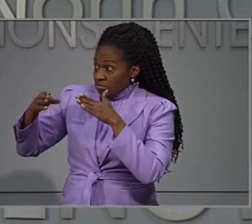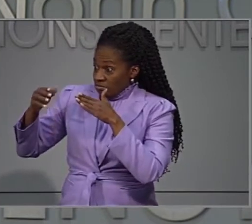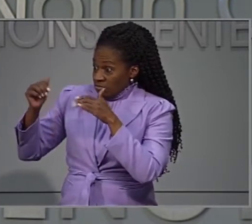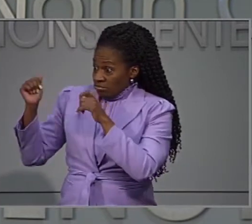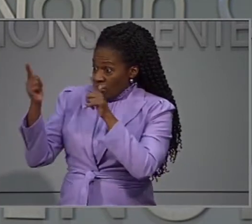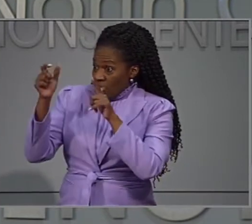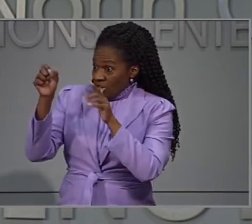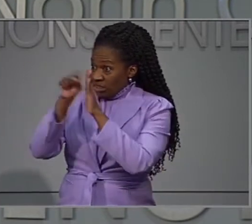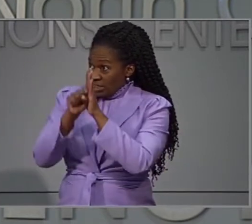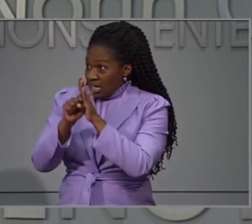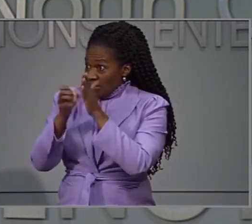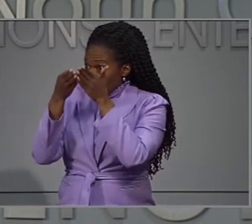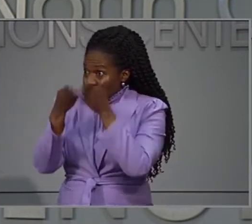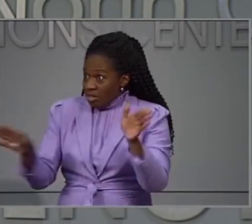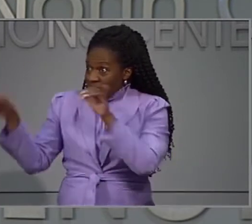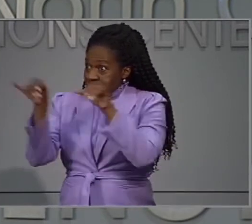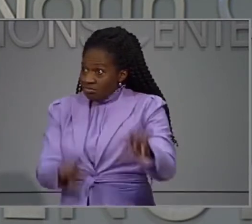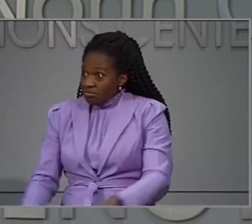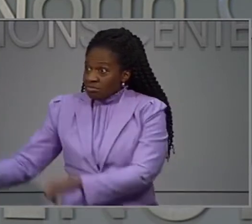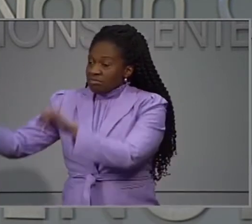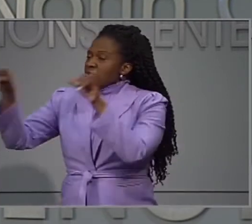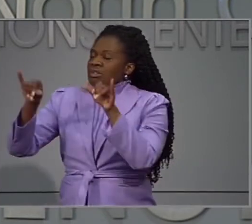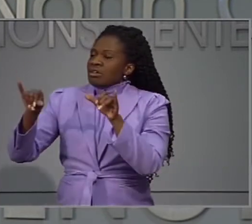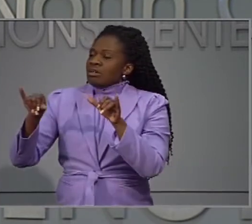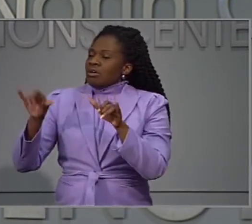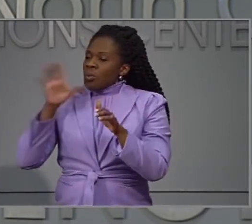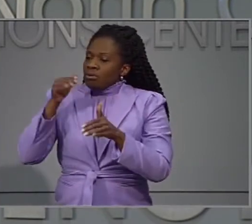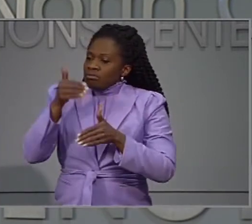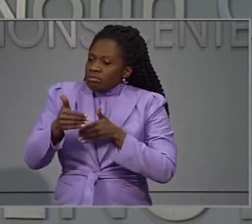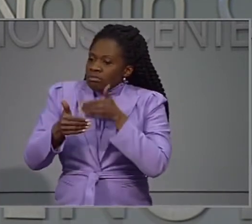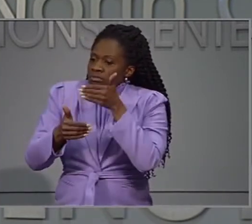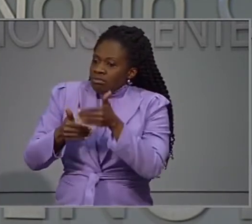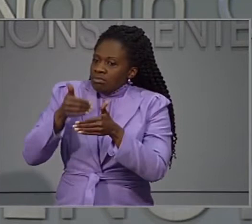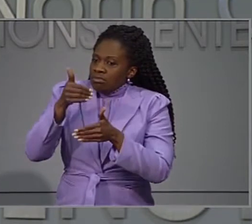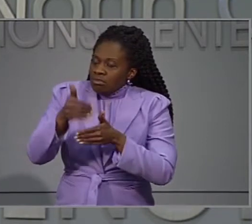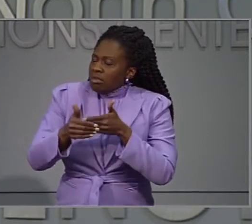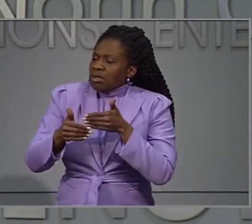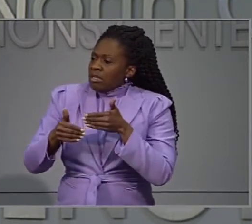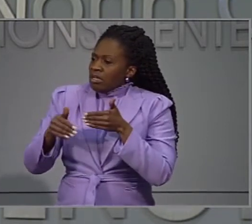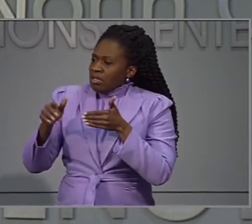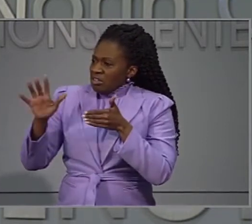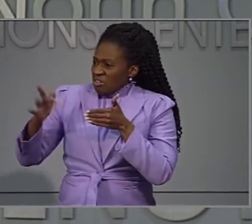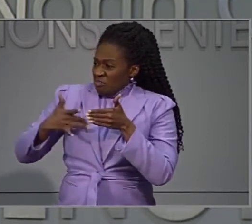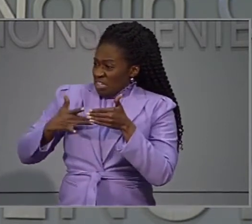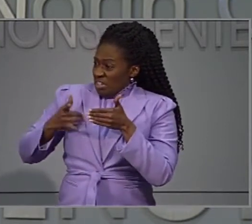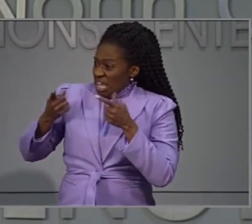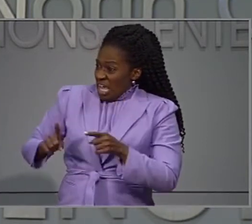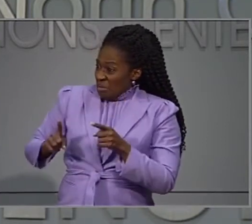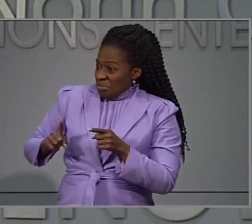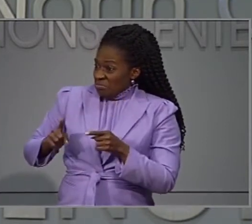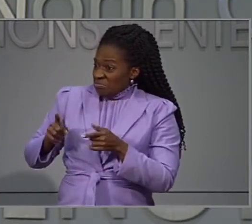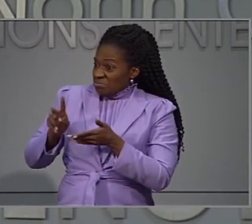same timeline, or do you see this potentially happening in the next couple of weeks?